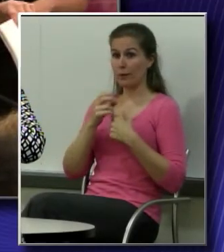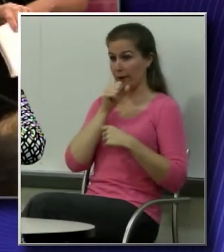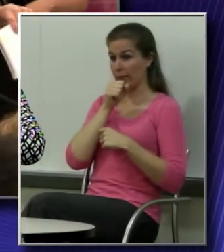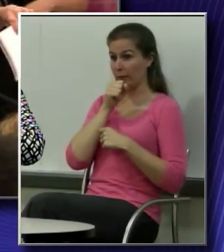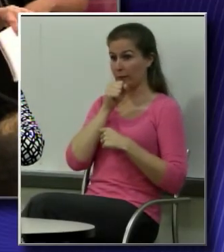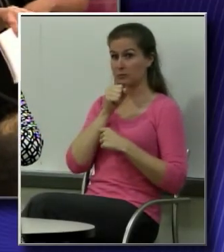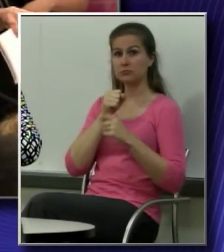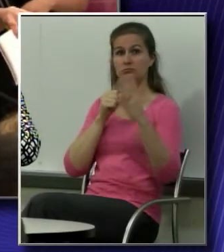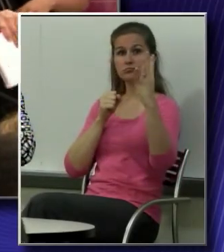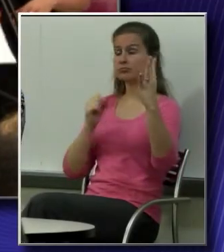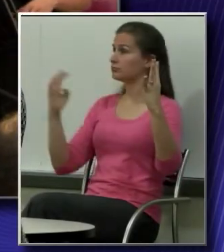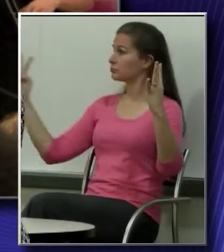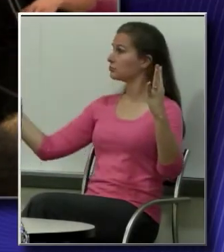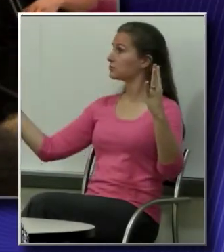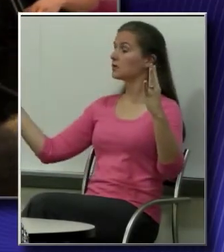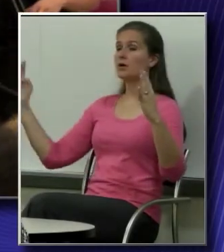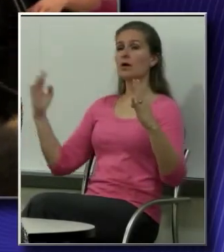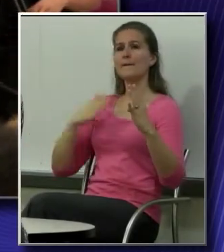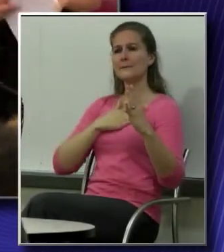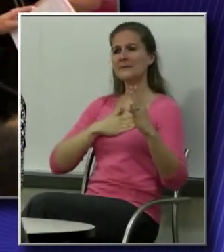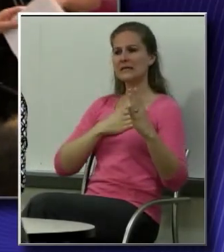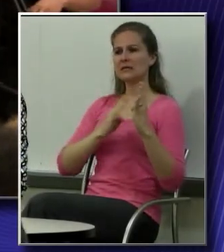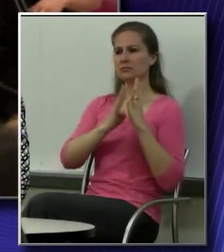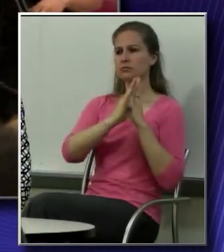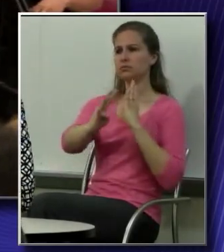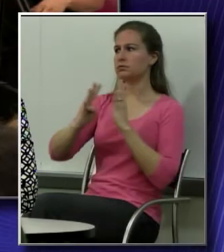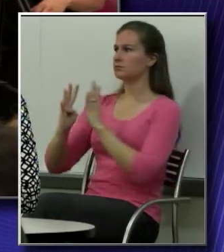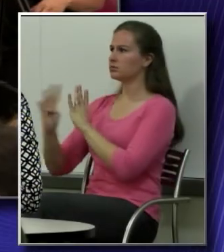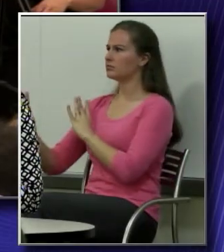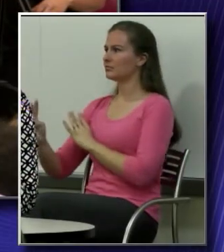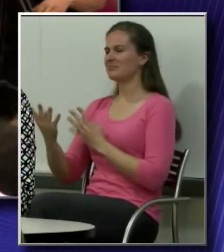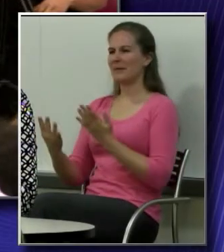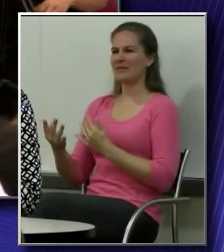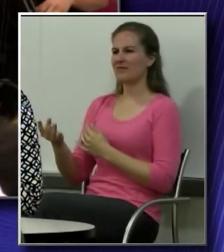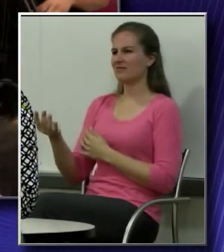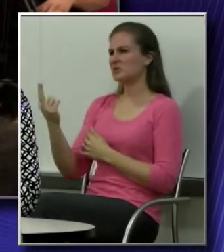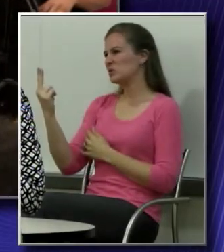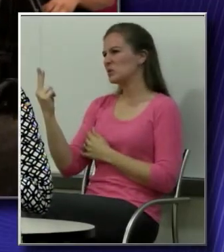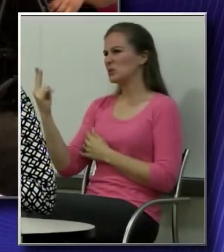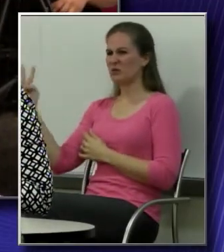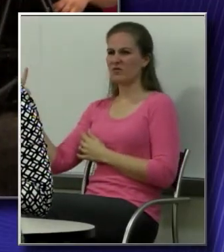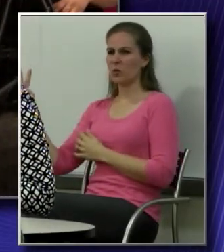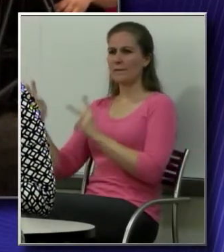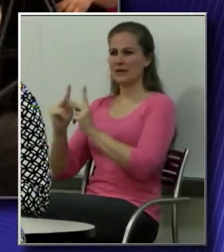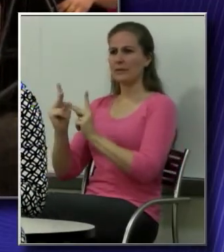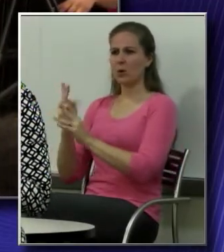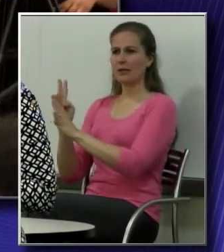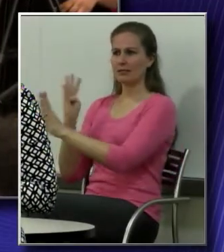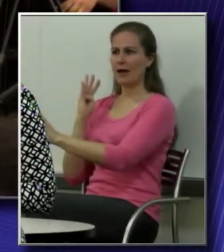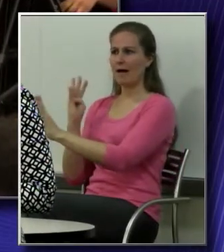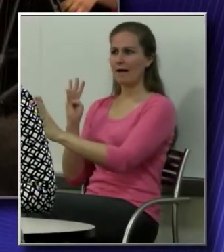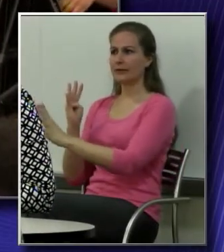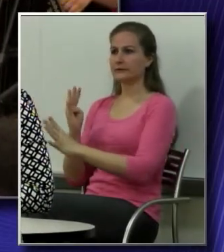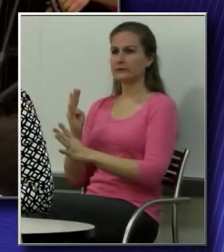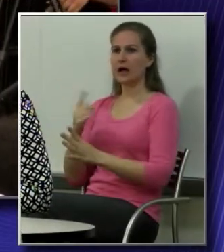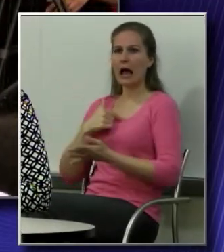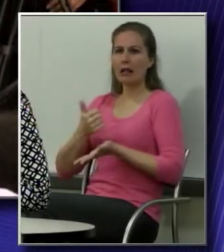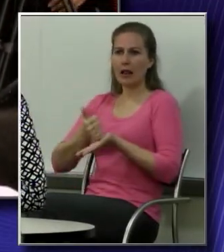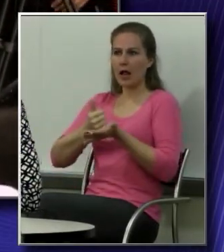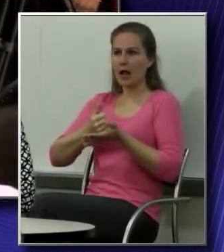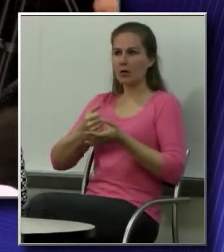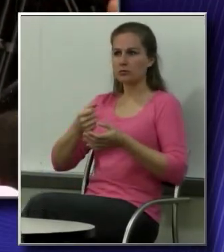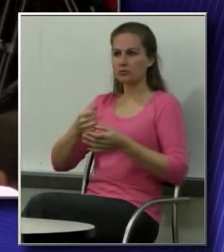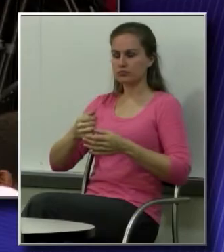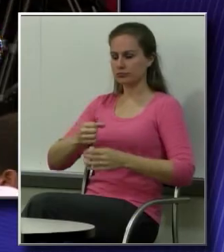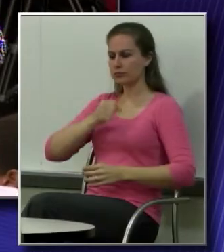or four deep at a time, there and there, and we'll alternate. Just feel free to adjust the mic. I can help you if you need.